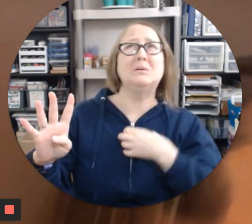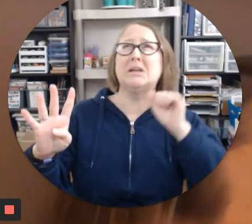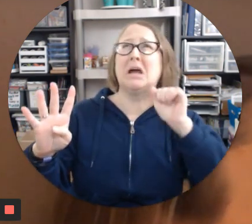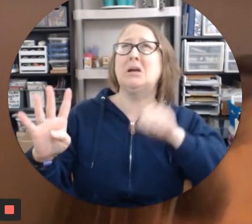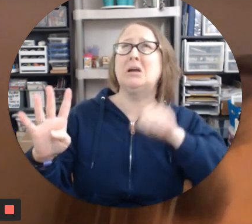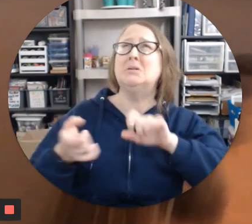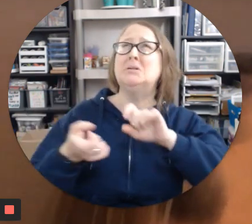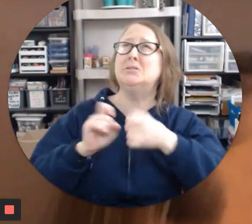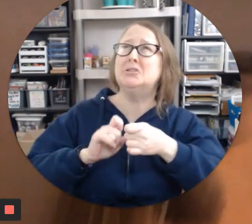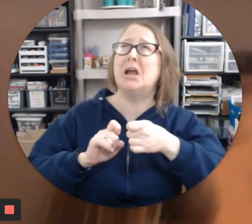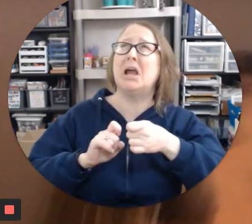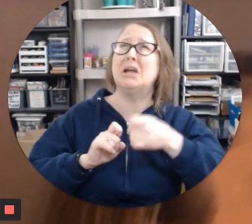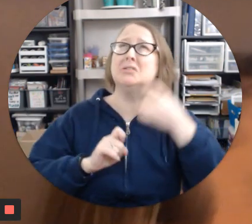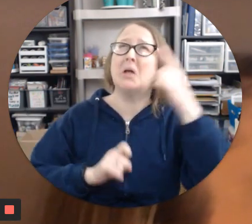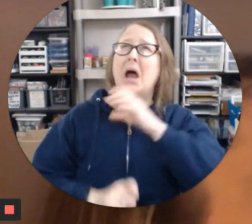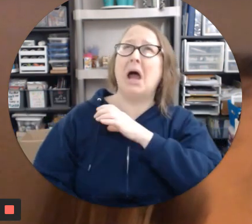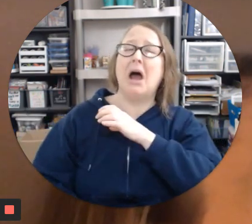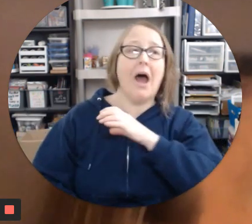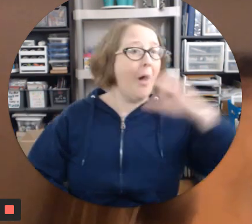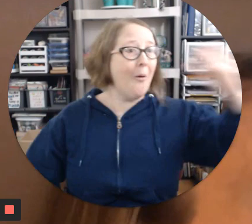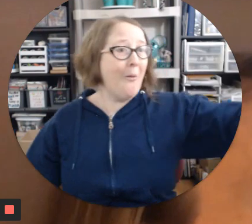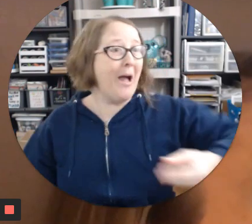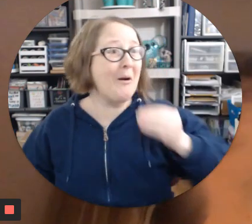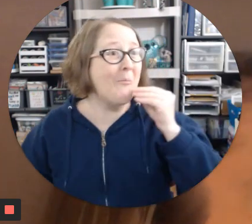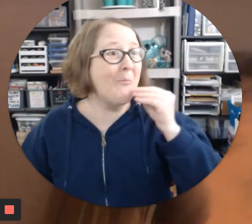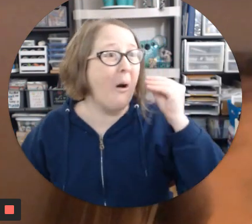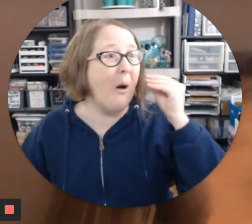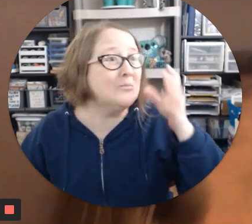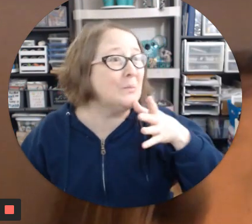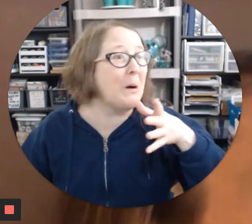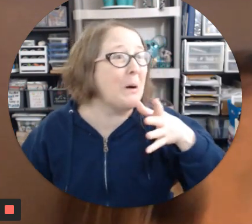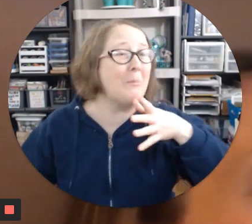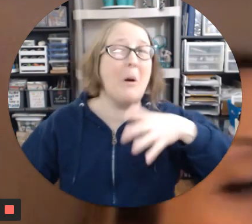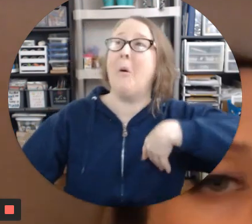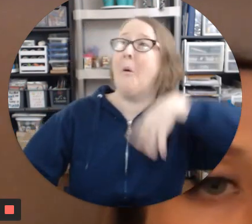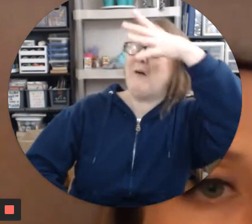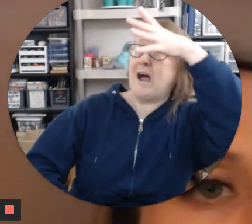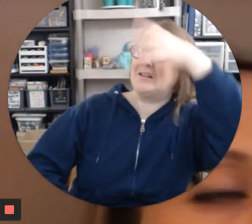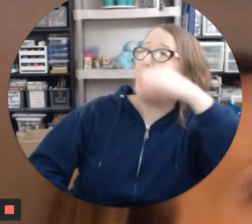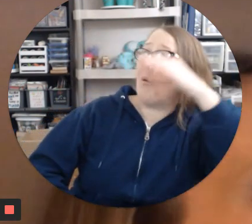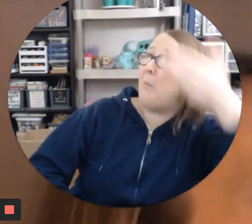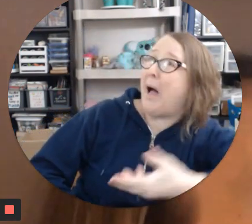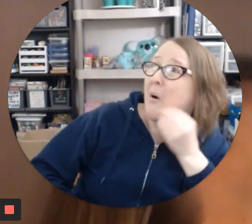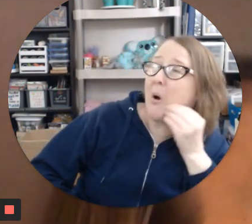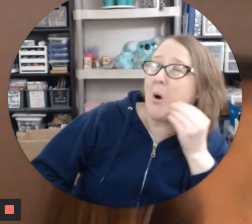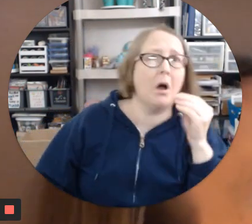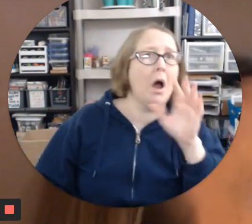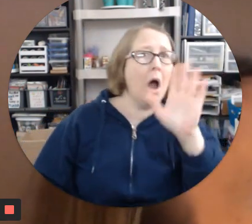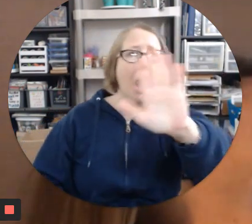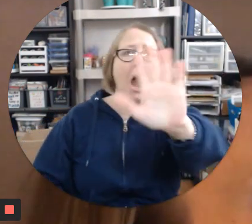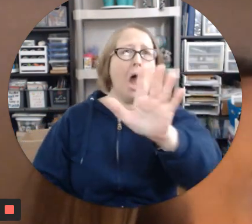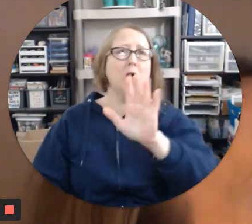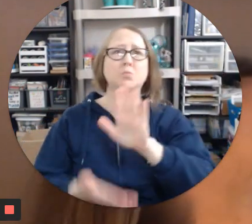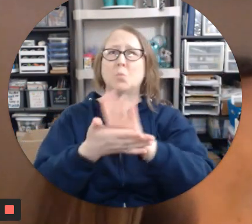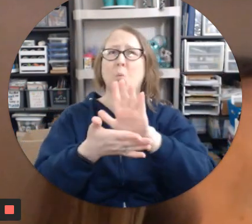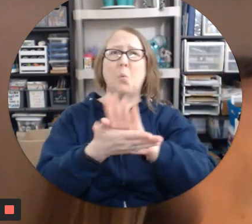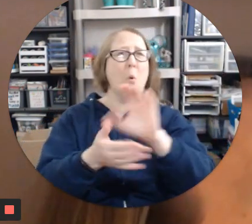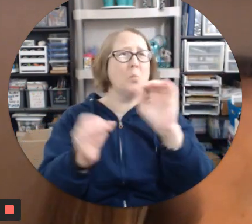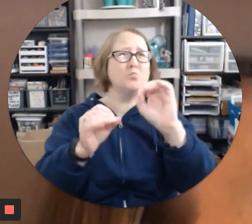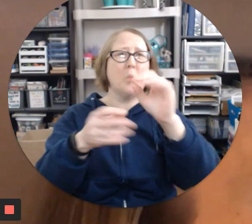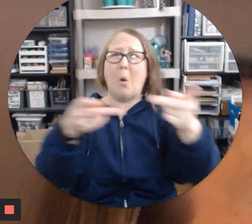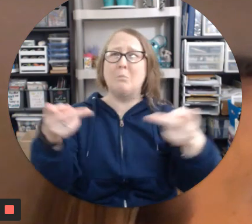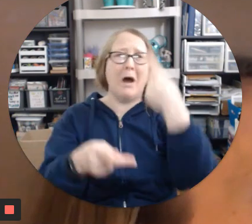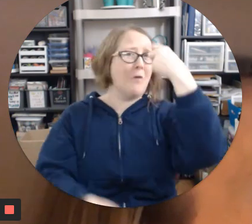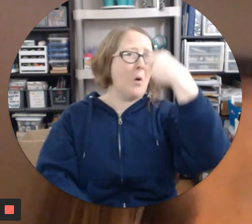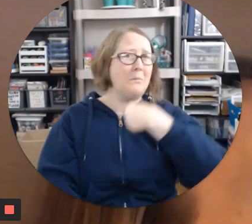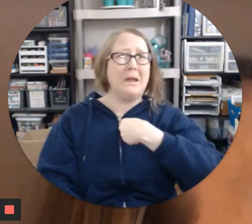miserably. Welcome home, said her mother. Welcome home, said her father. School is no place for me, said Chrysanthemum. My